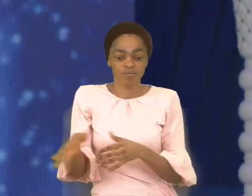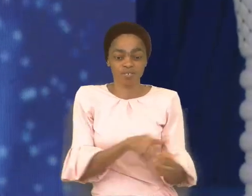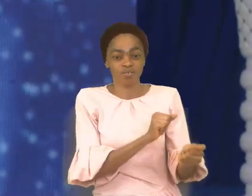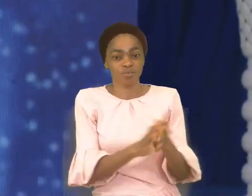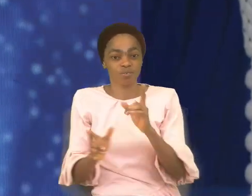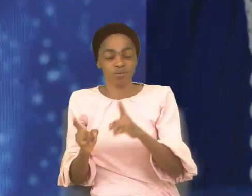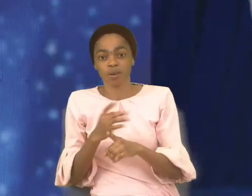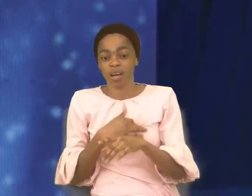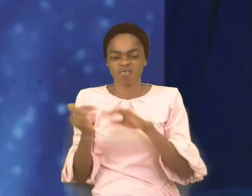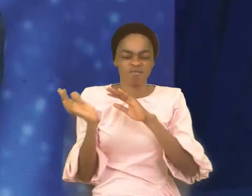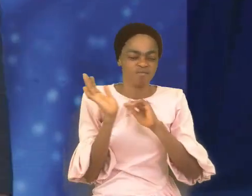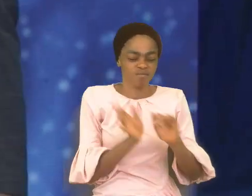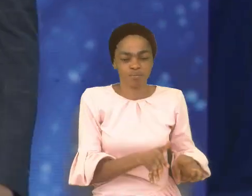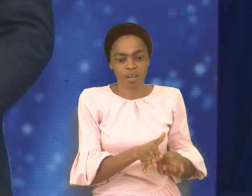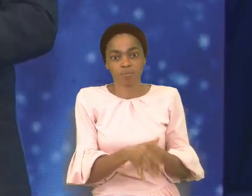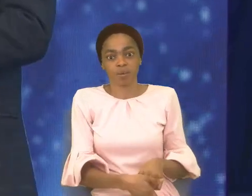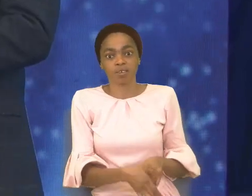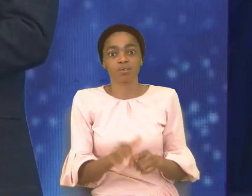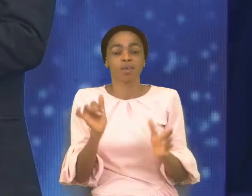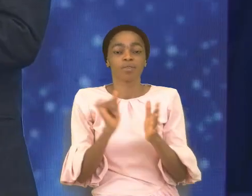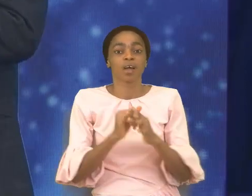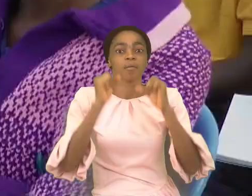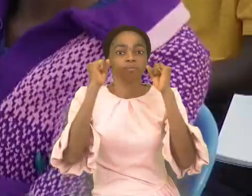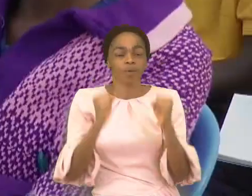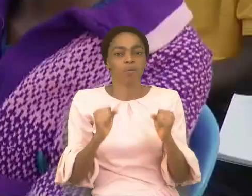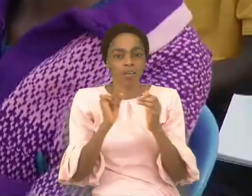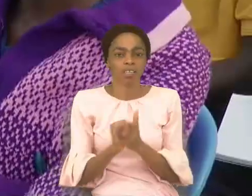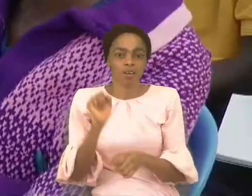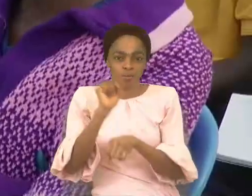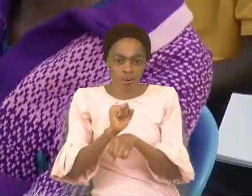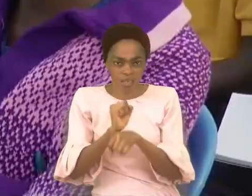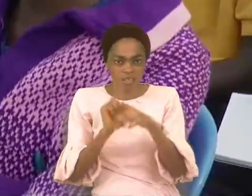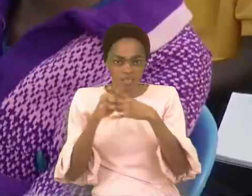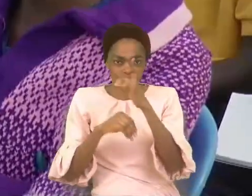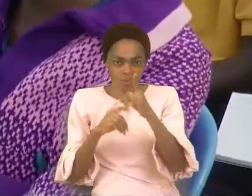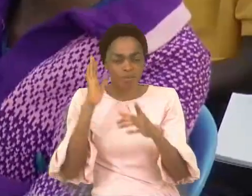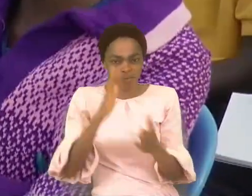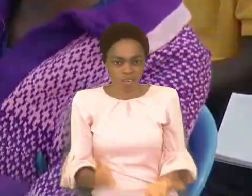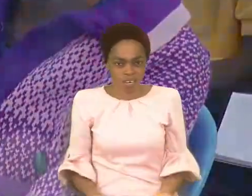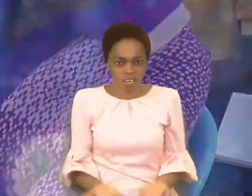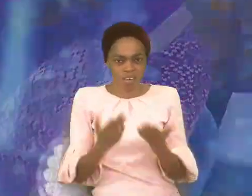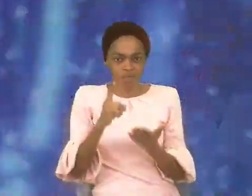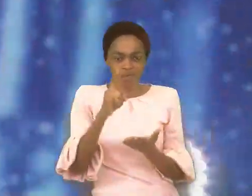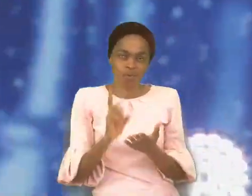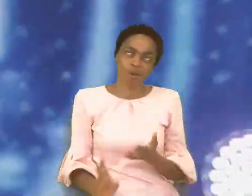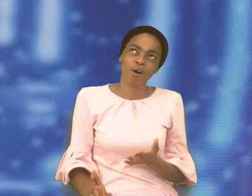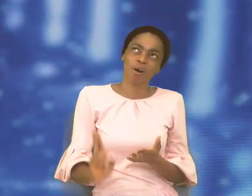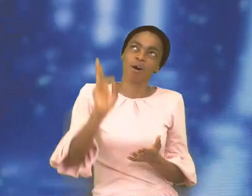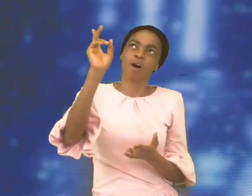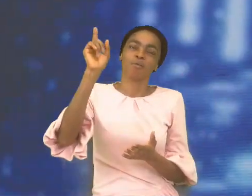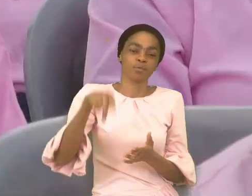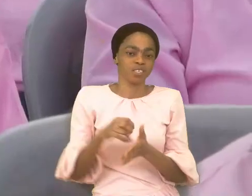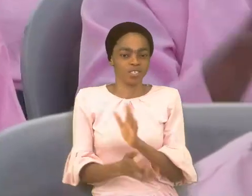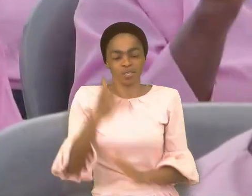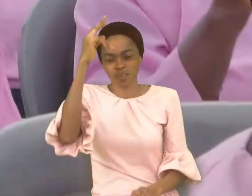worketh in you will lift you up in Jesus' name. Amen. Today is the day of your